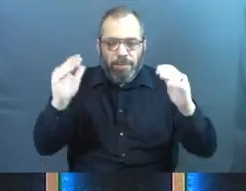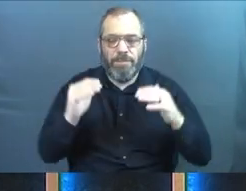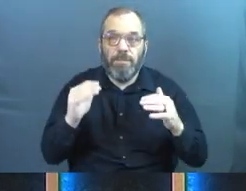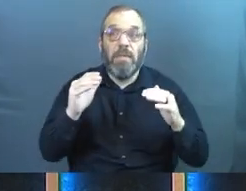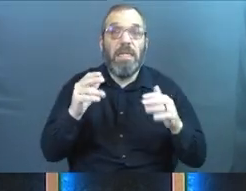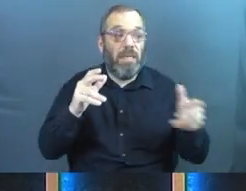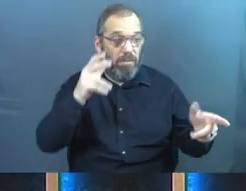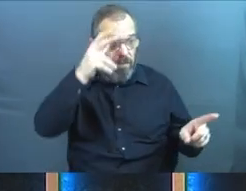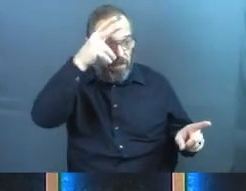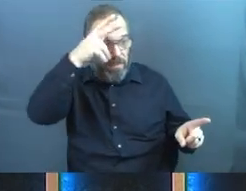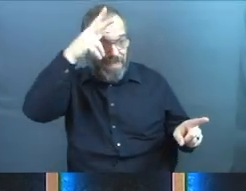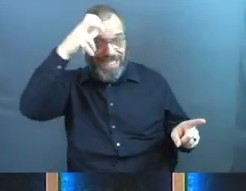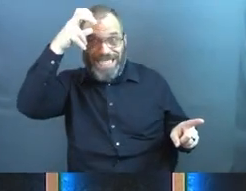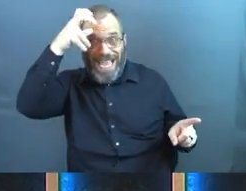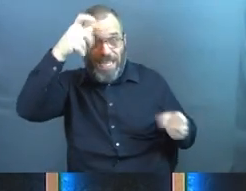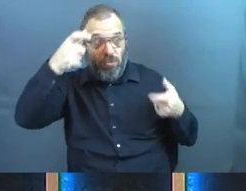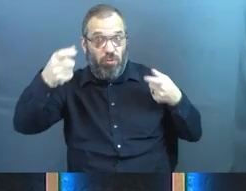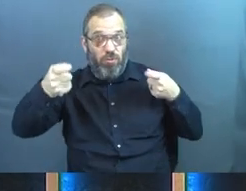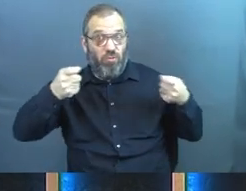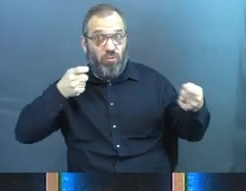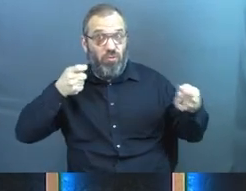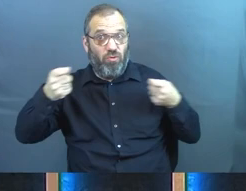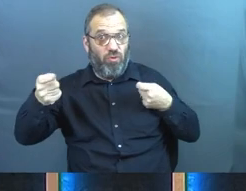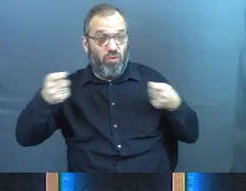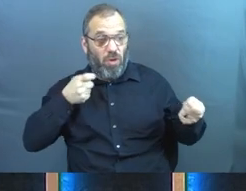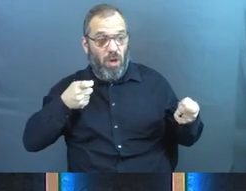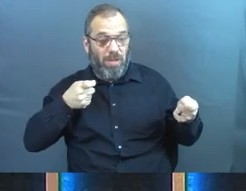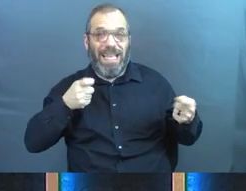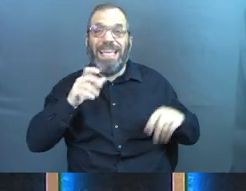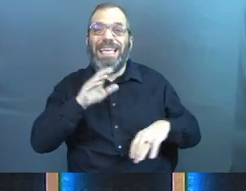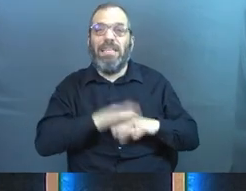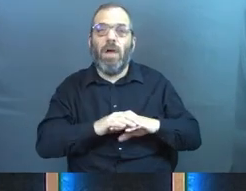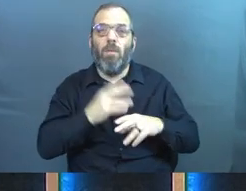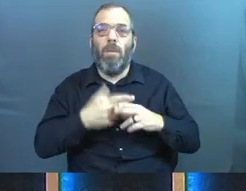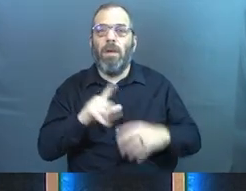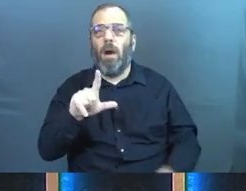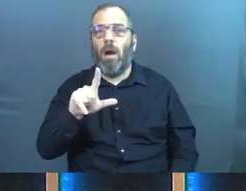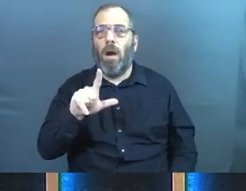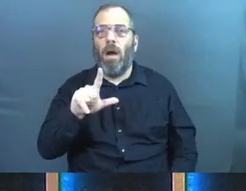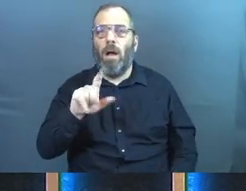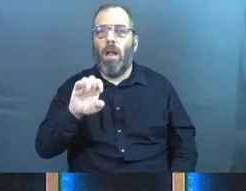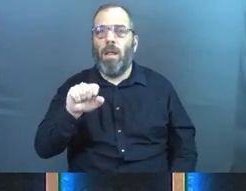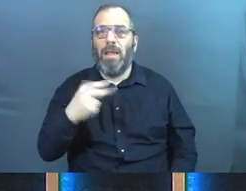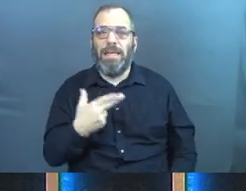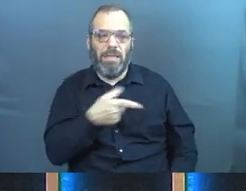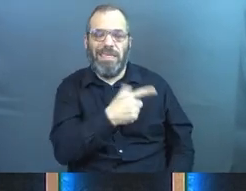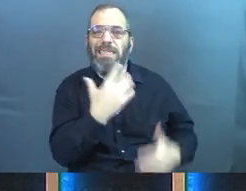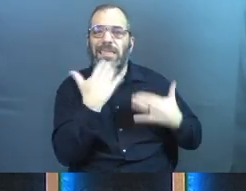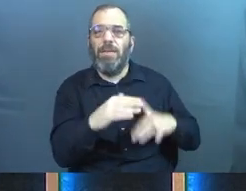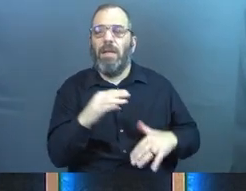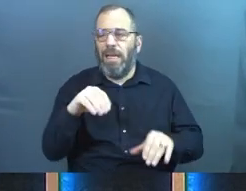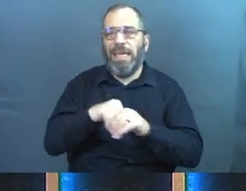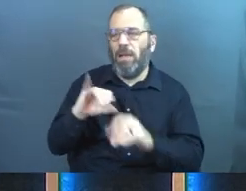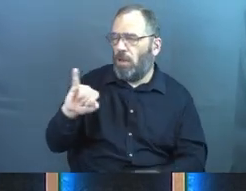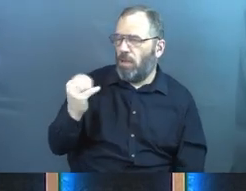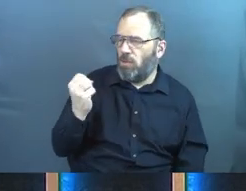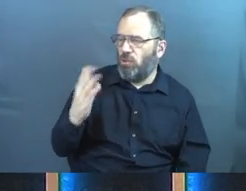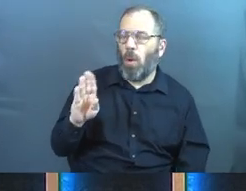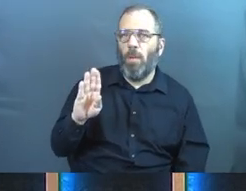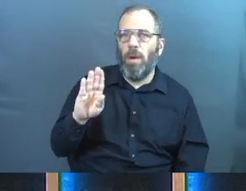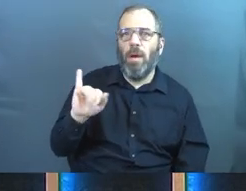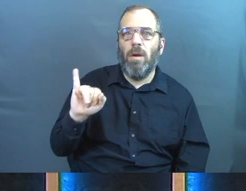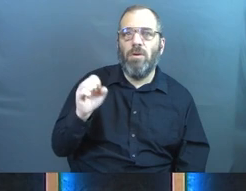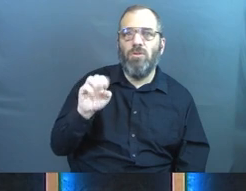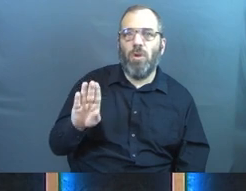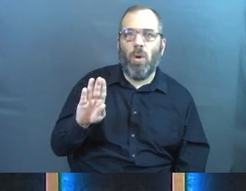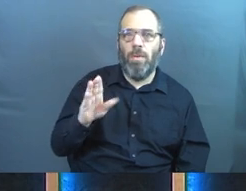even though Satan is in charge, he's on a leash. This is in Job. Job chapter